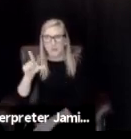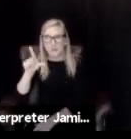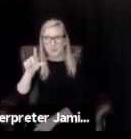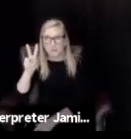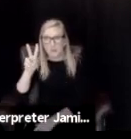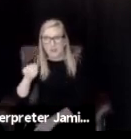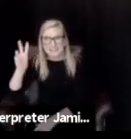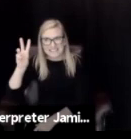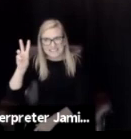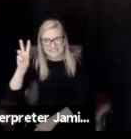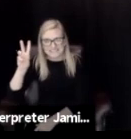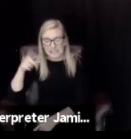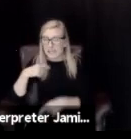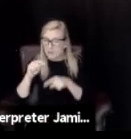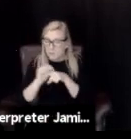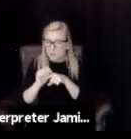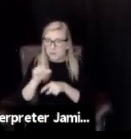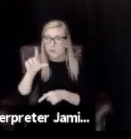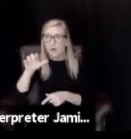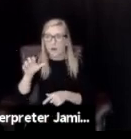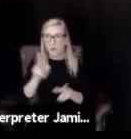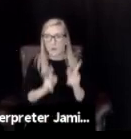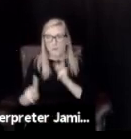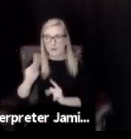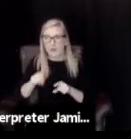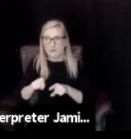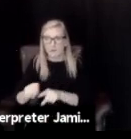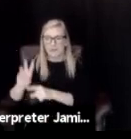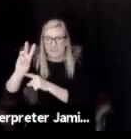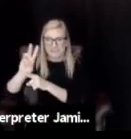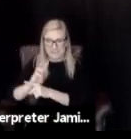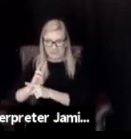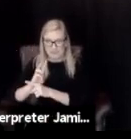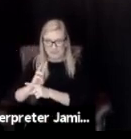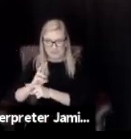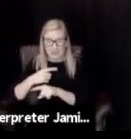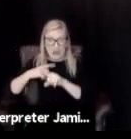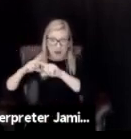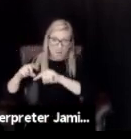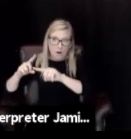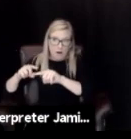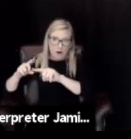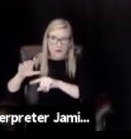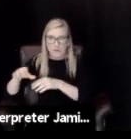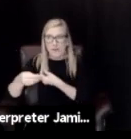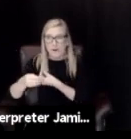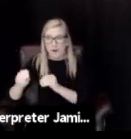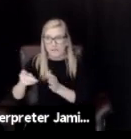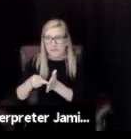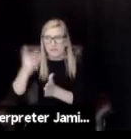100 employees over a period of 6 months. I went to their office twice a